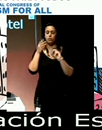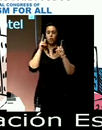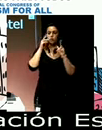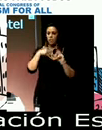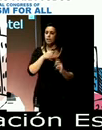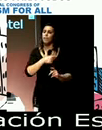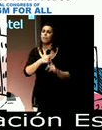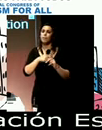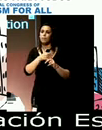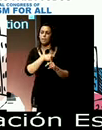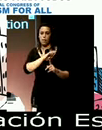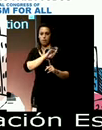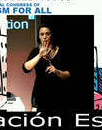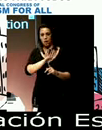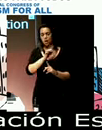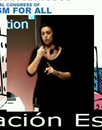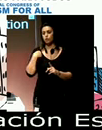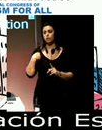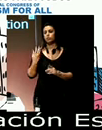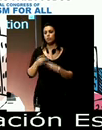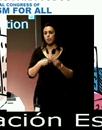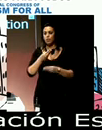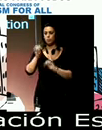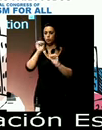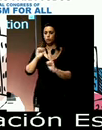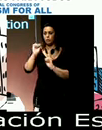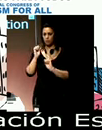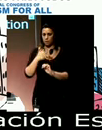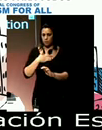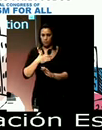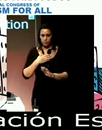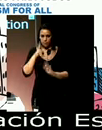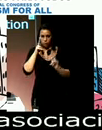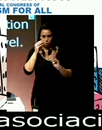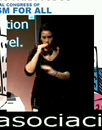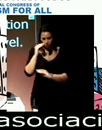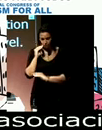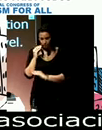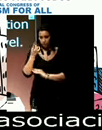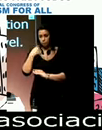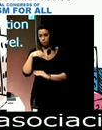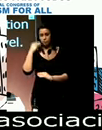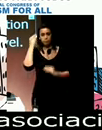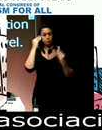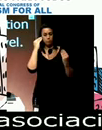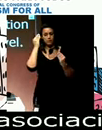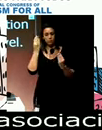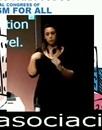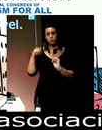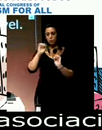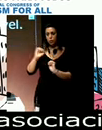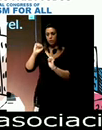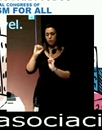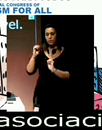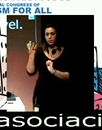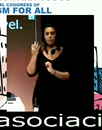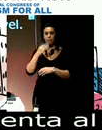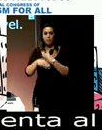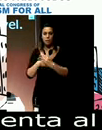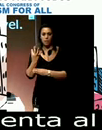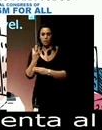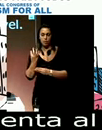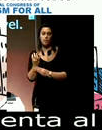at the national level. We champion our sector.